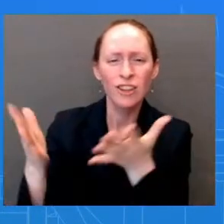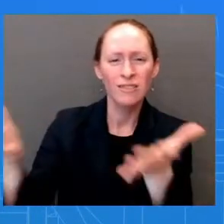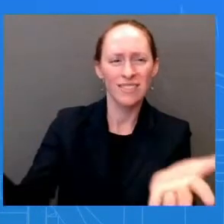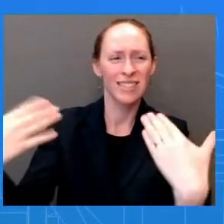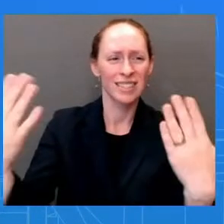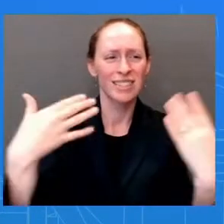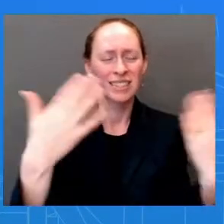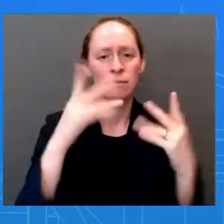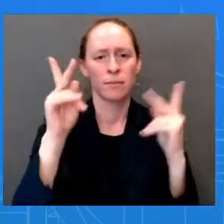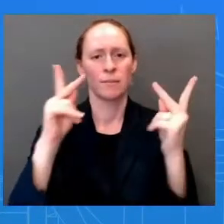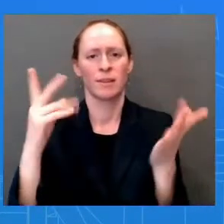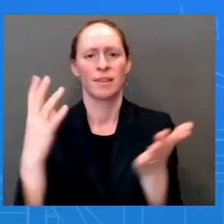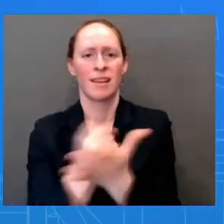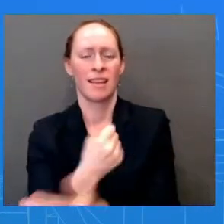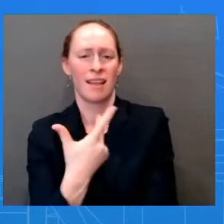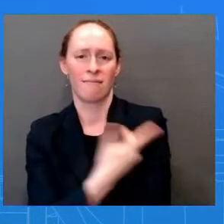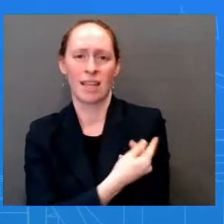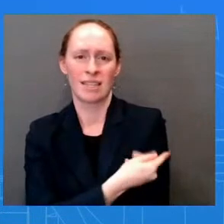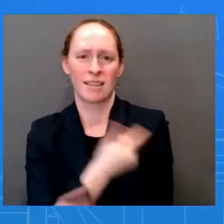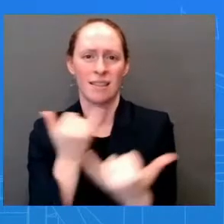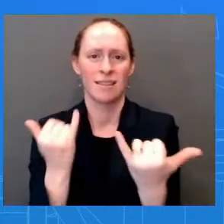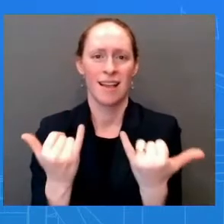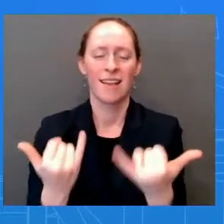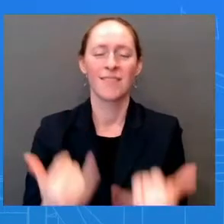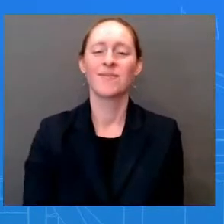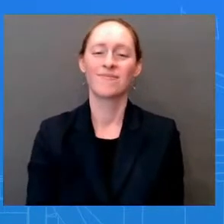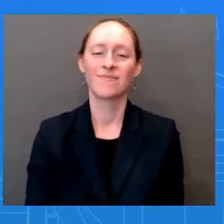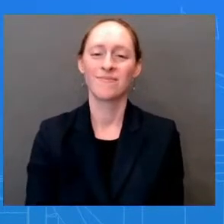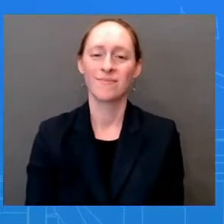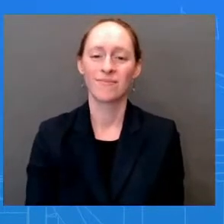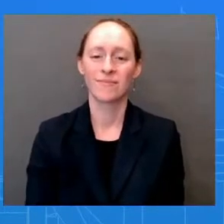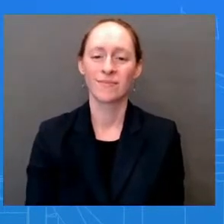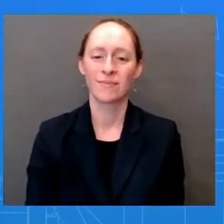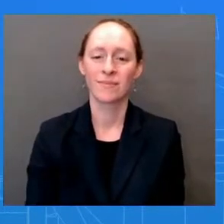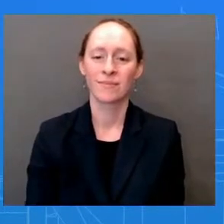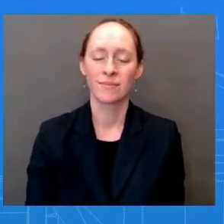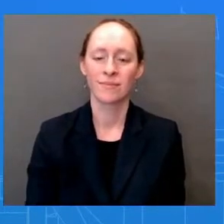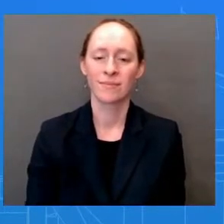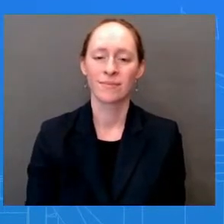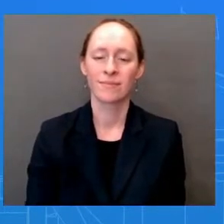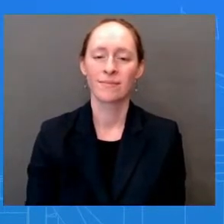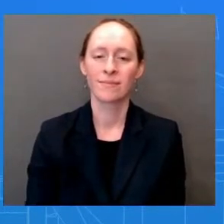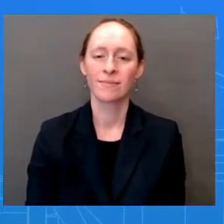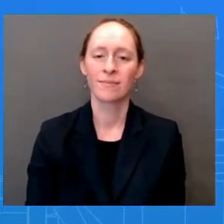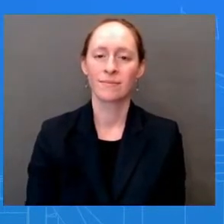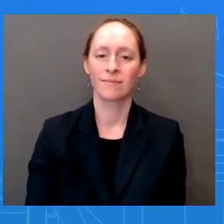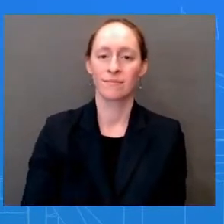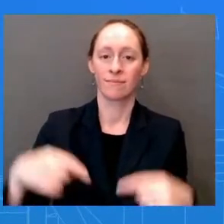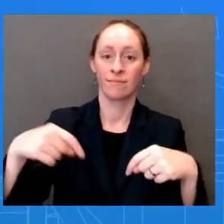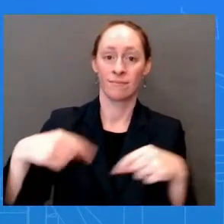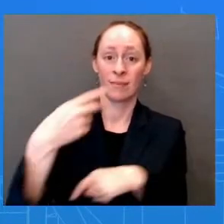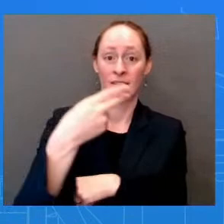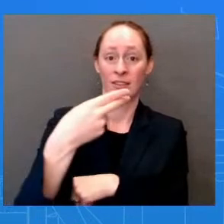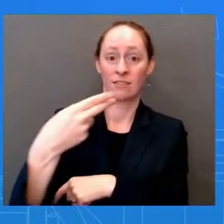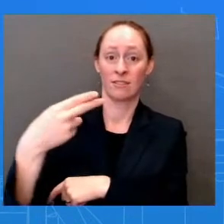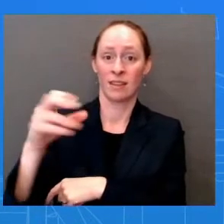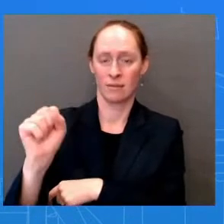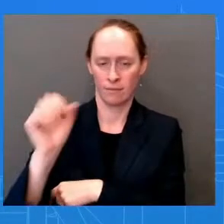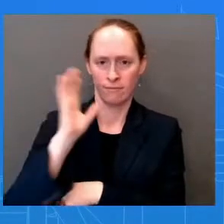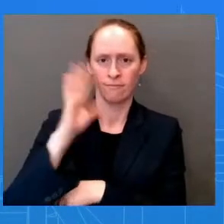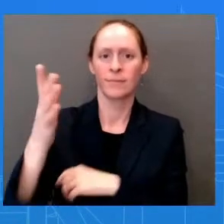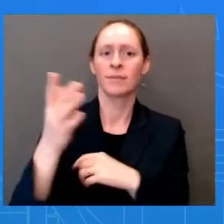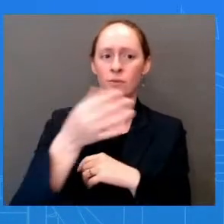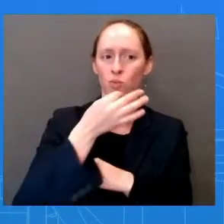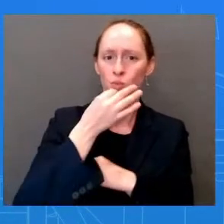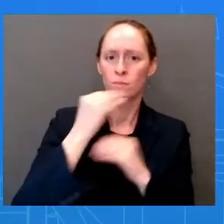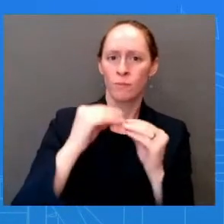by the Department of Health and Human Services, designed to reach tens of millions of Americans, for instance, that are watching the World Cup through